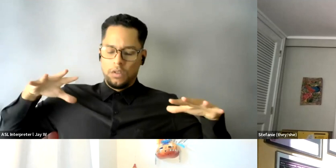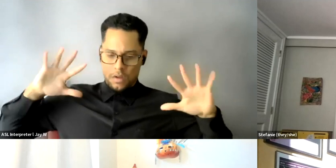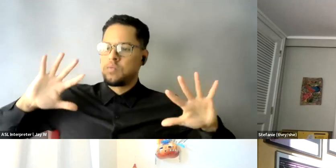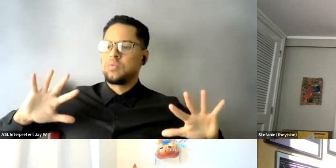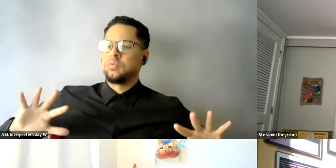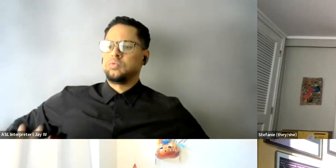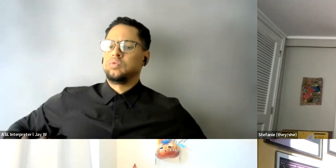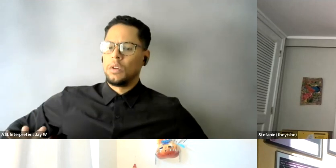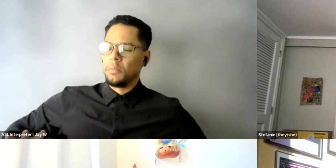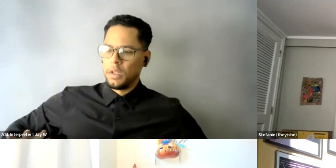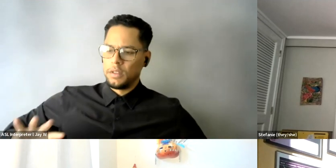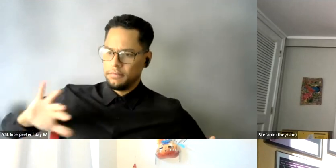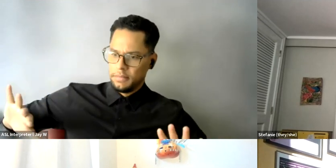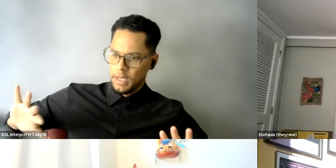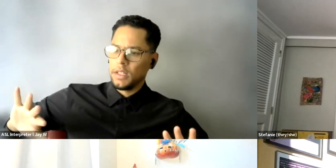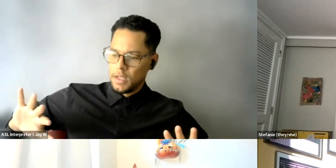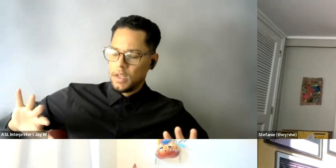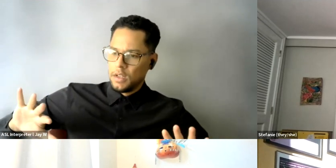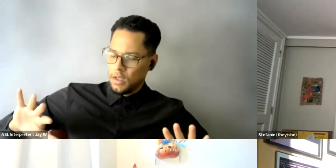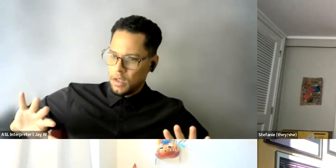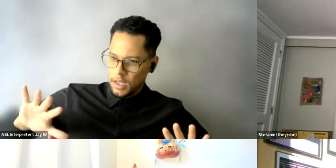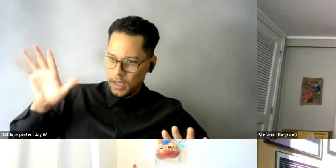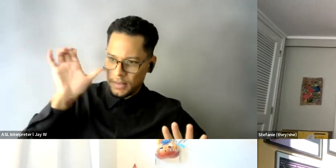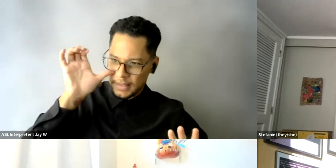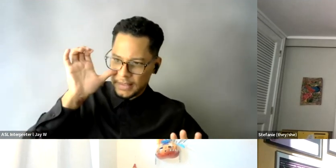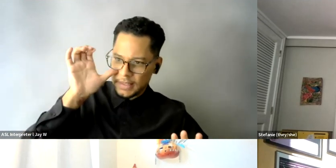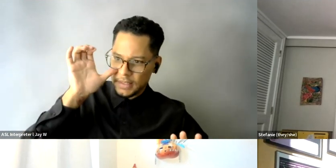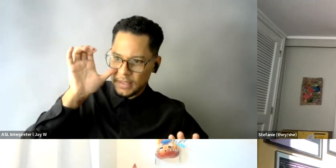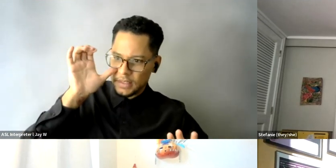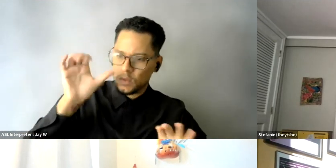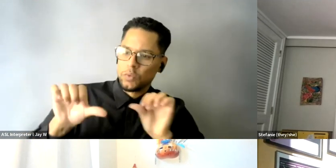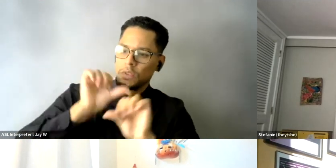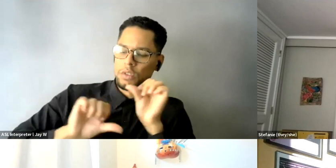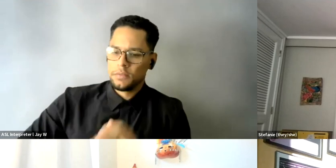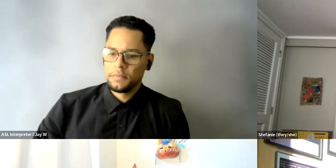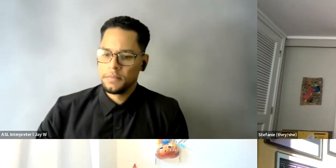being able to have relationships with it so you can like do the real listening.